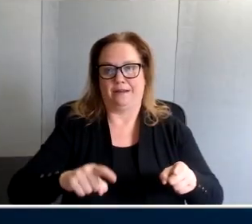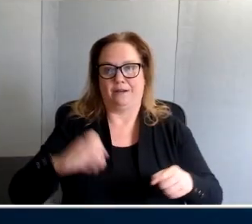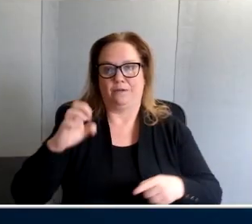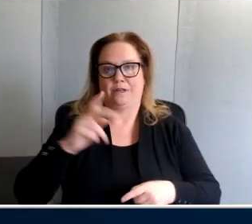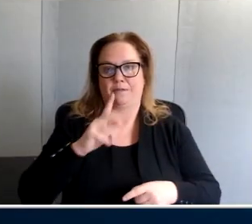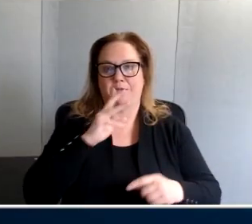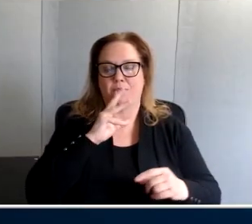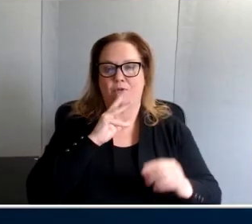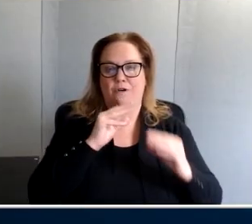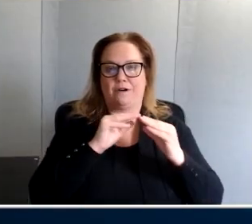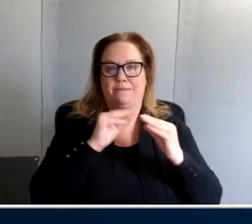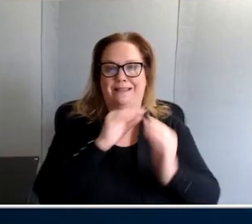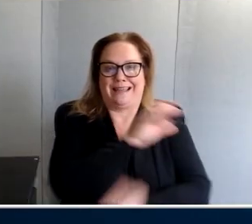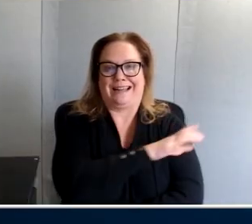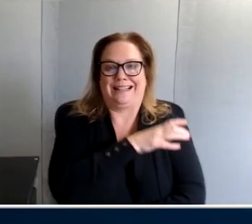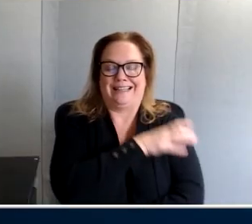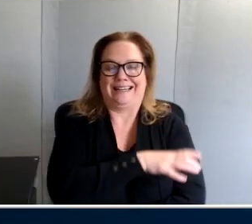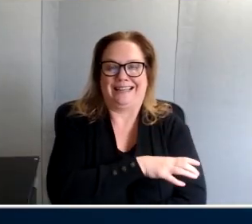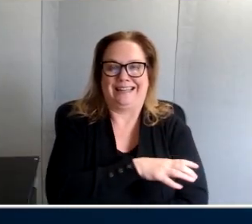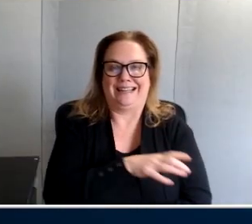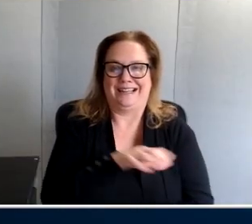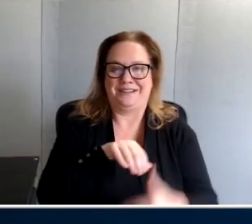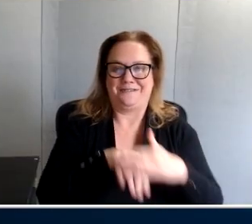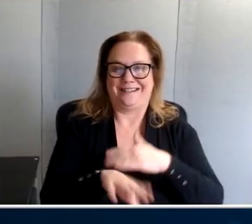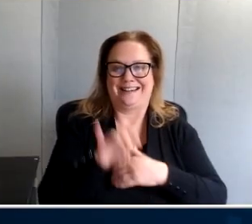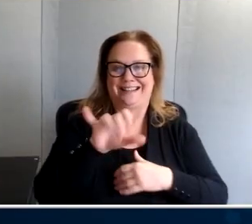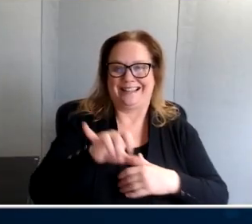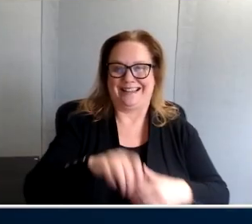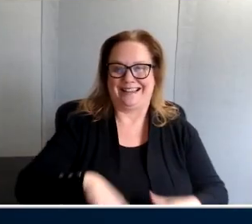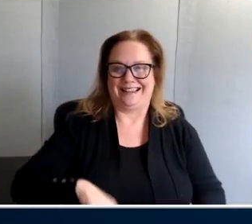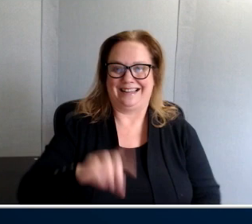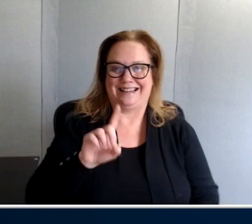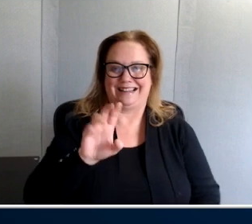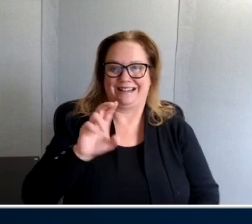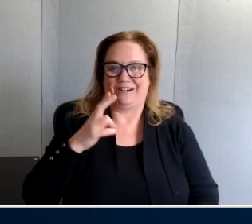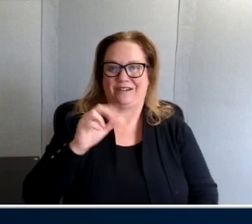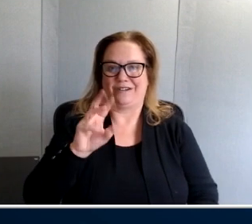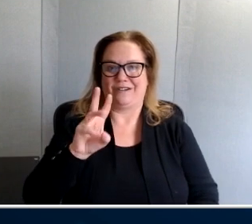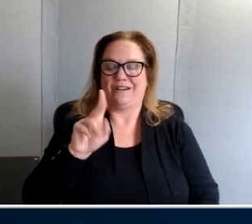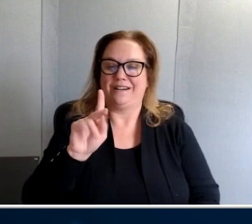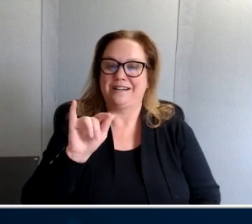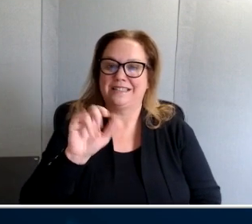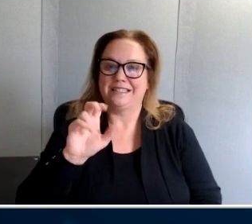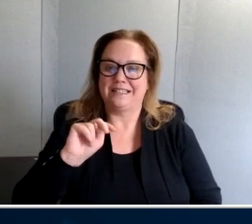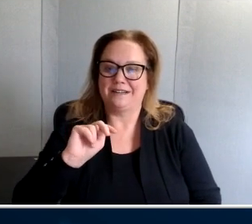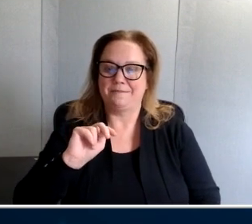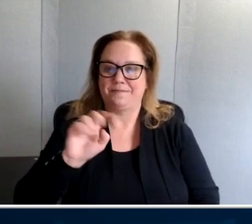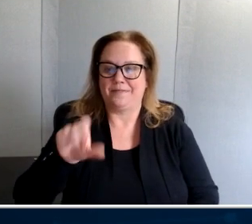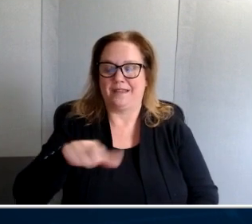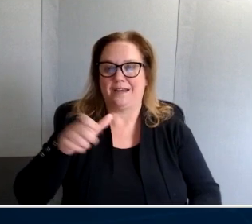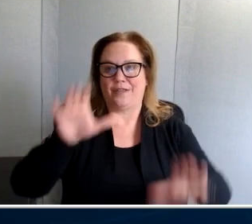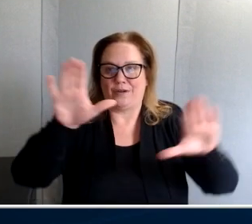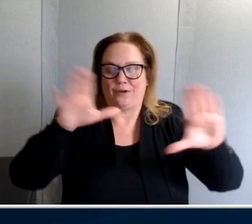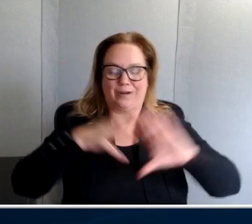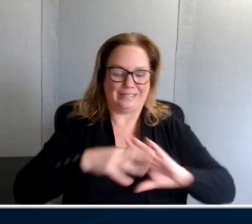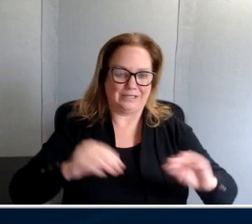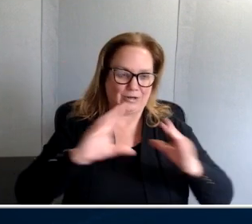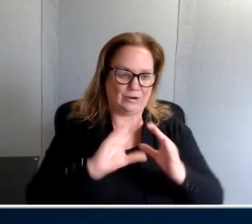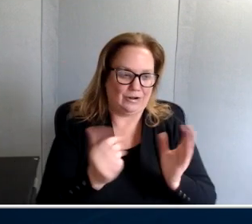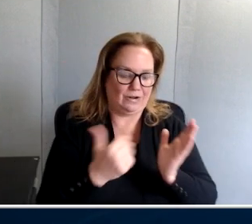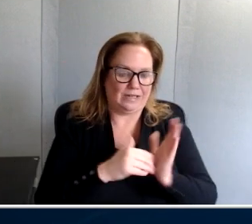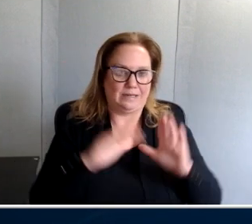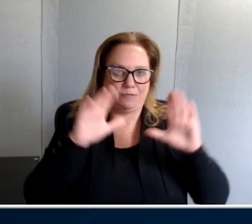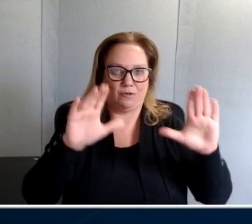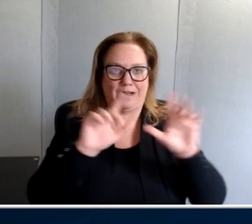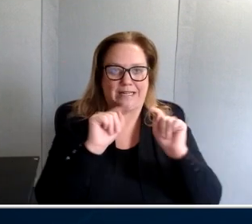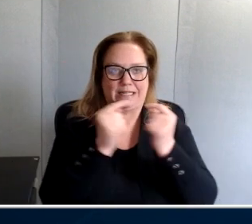specialized clinic, okay? Yes. You walked right into that one. All right, Dr. Hawkinson, final takeaway. Yeah, another great story, and just, again, such great teams here at the